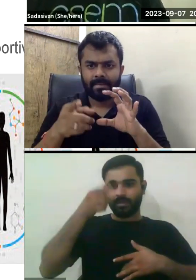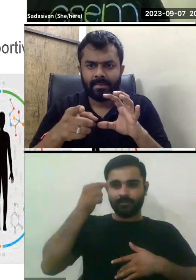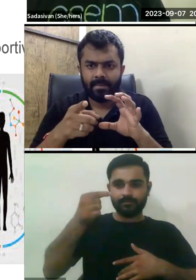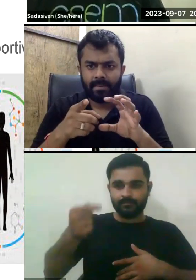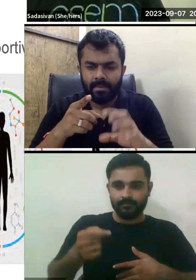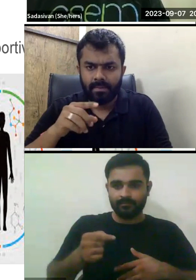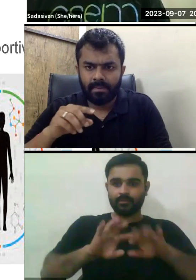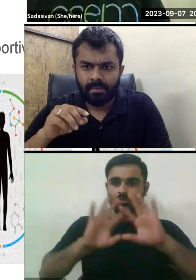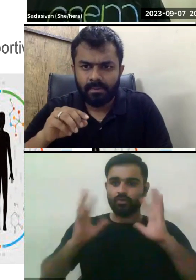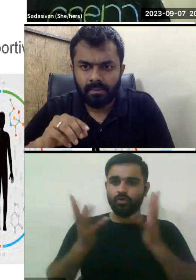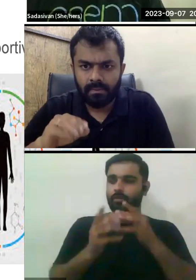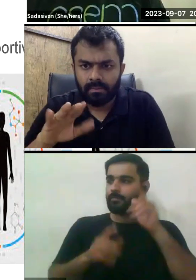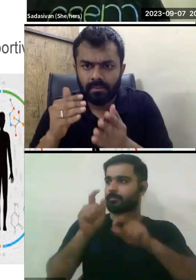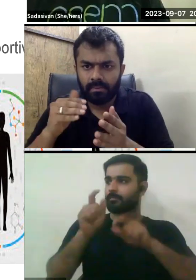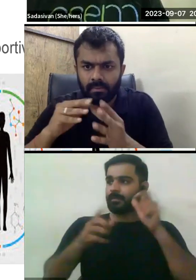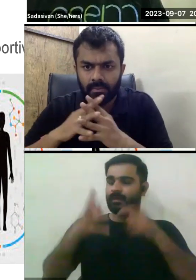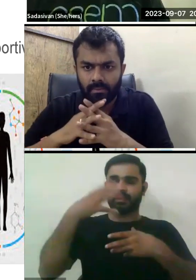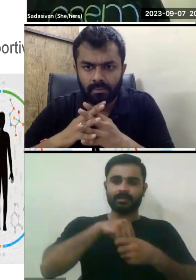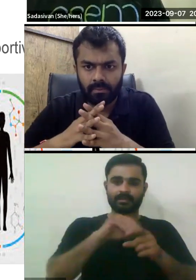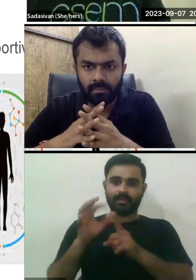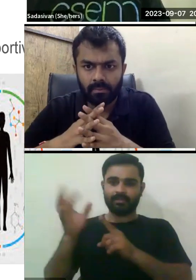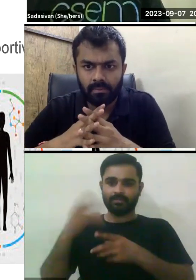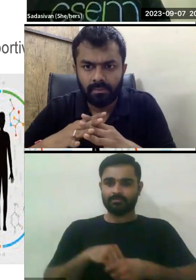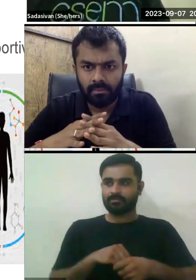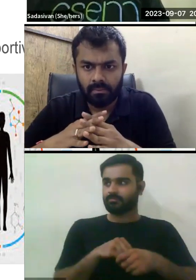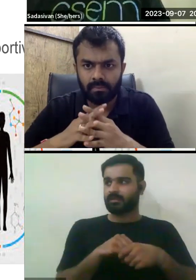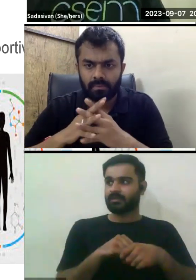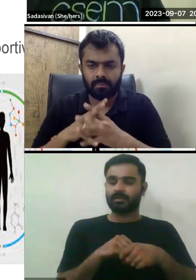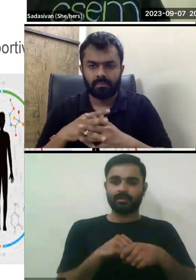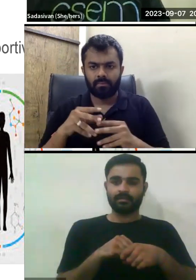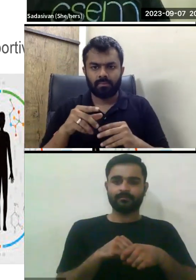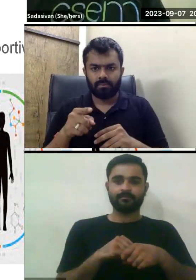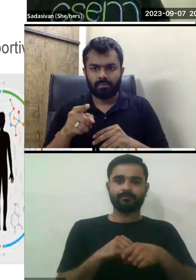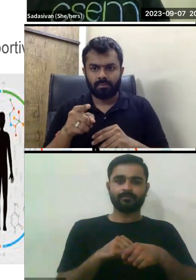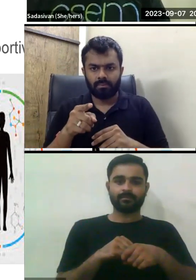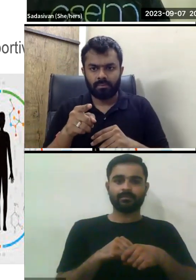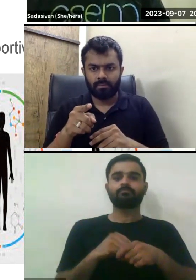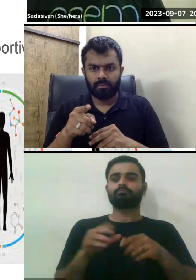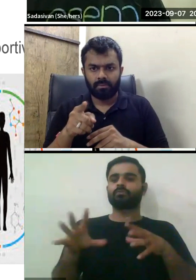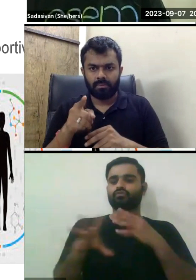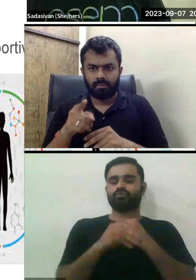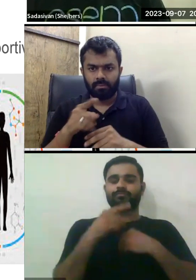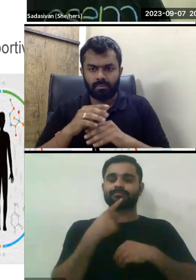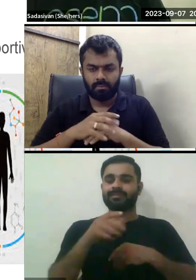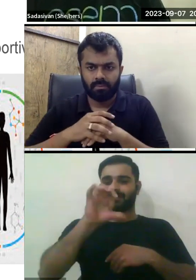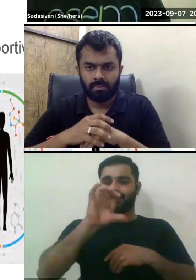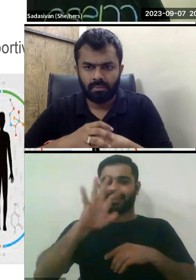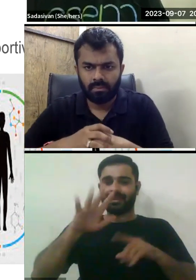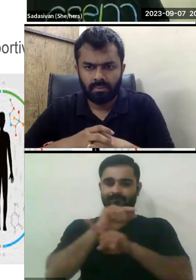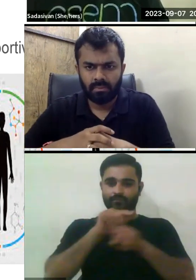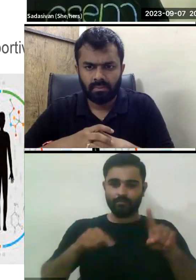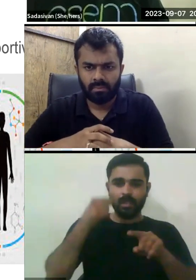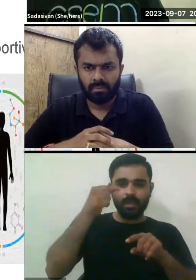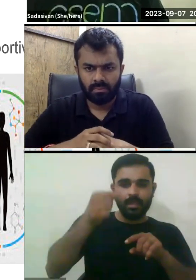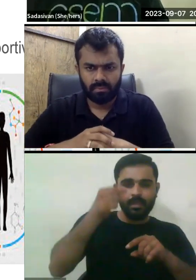global population of persons with rare disease living in India. And sadly, 95% of the rare diseases